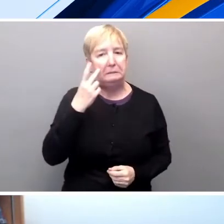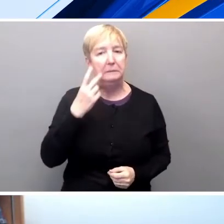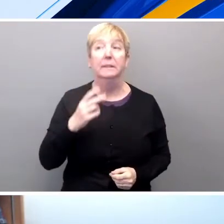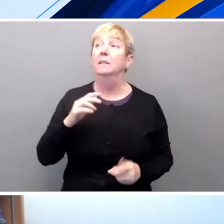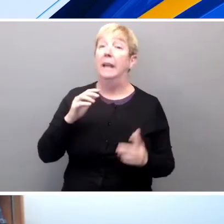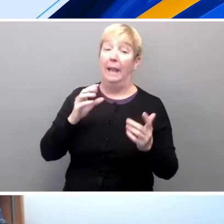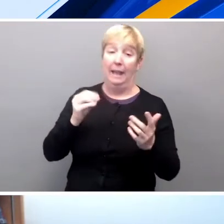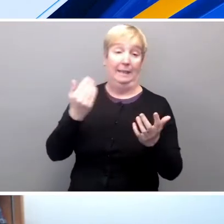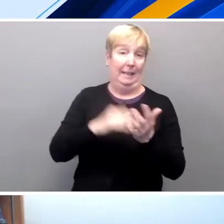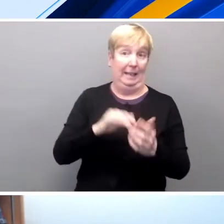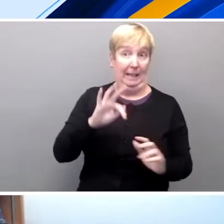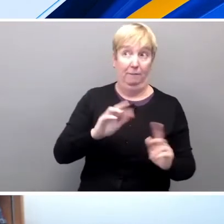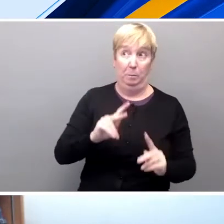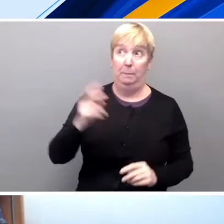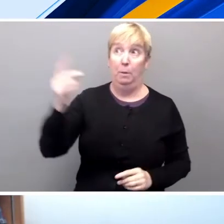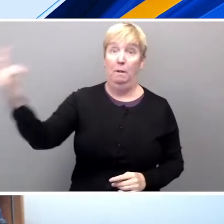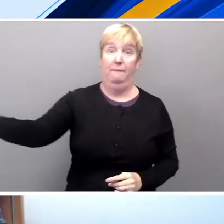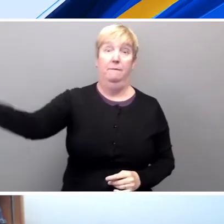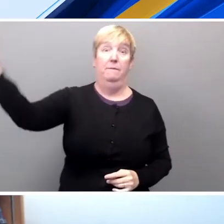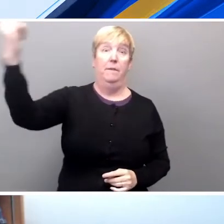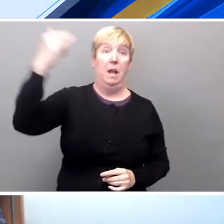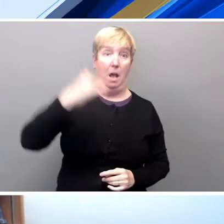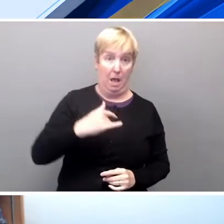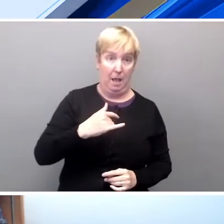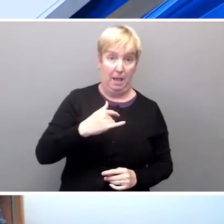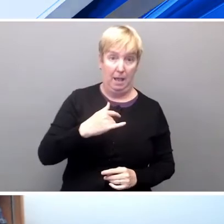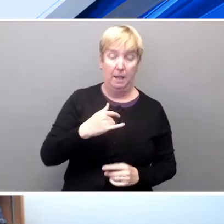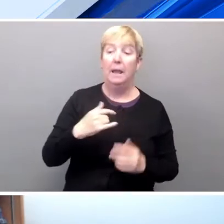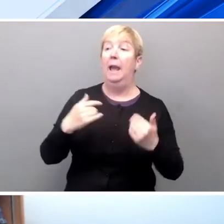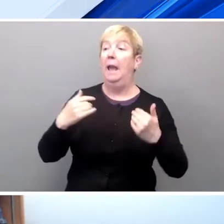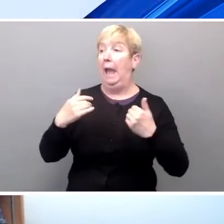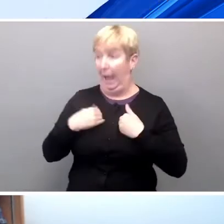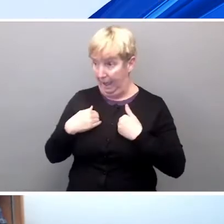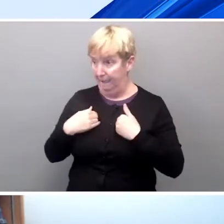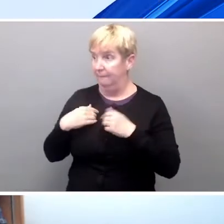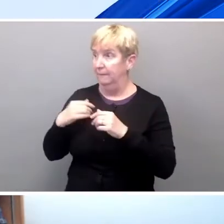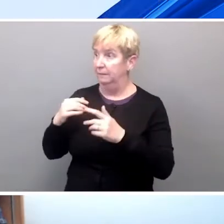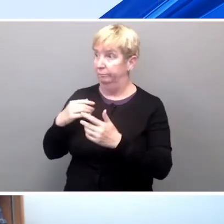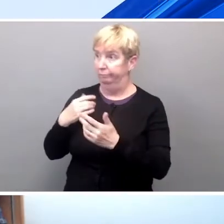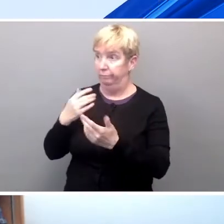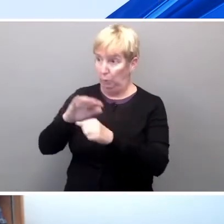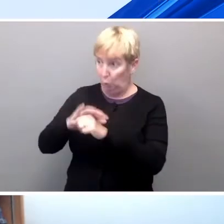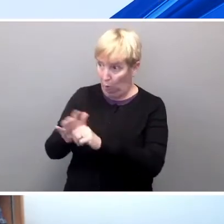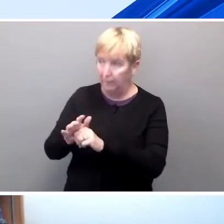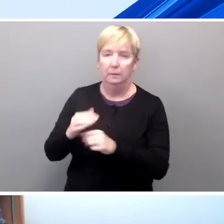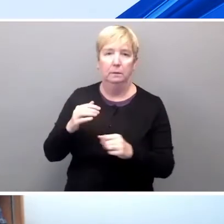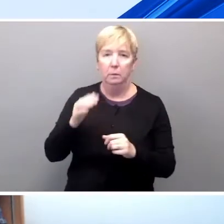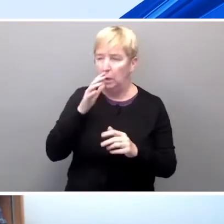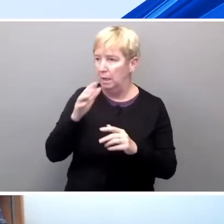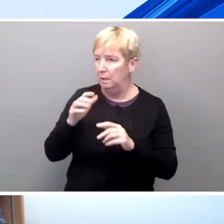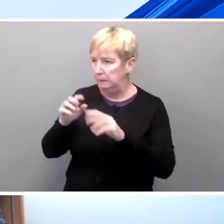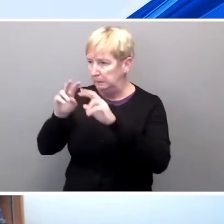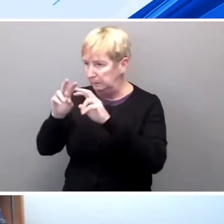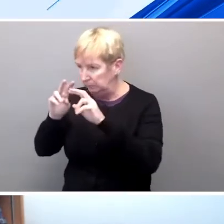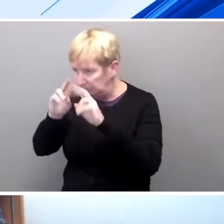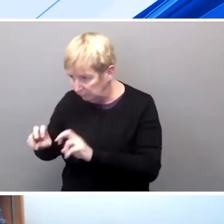travelers that come into the state that end up positive, and in any other fashion that may